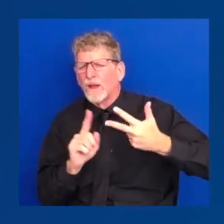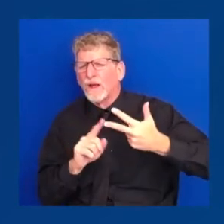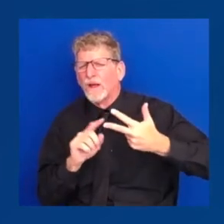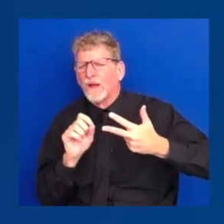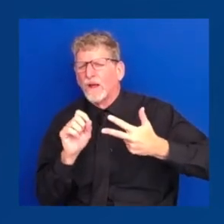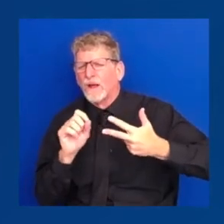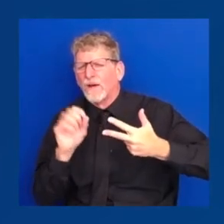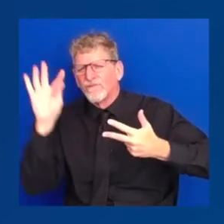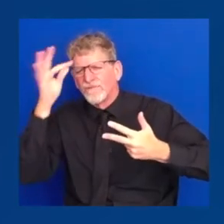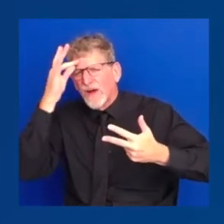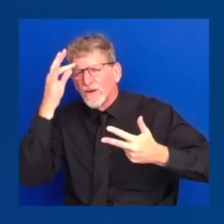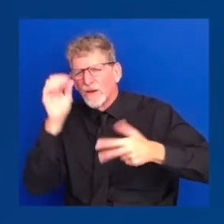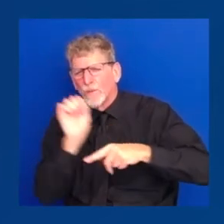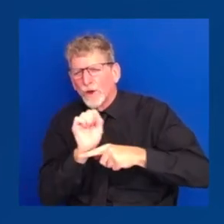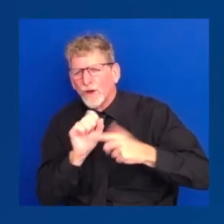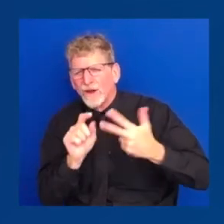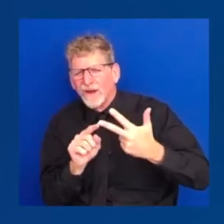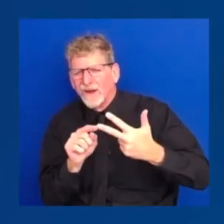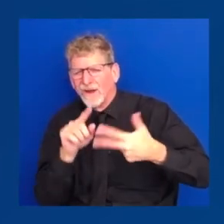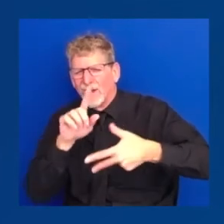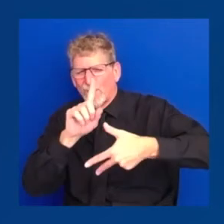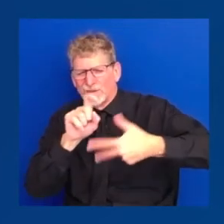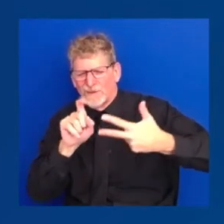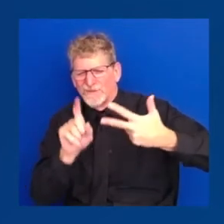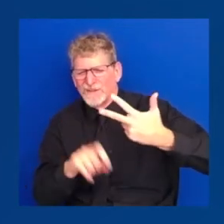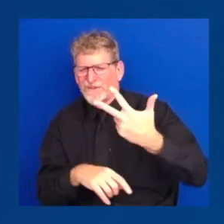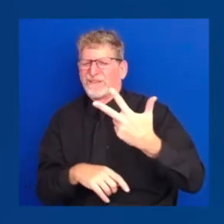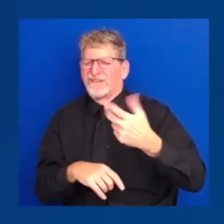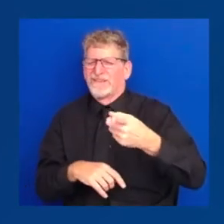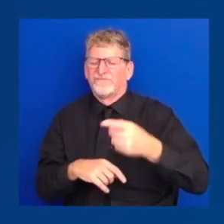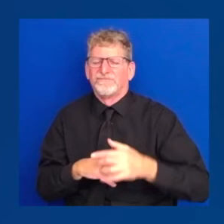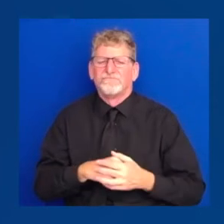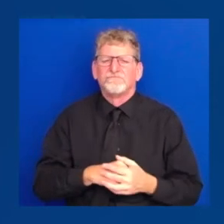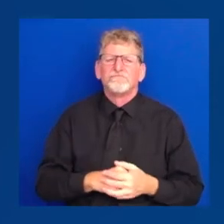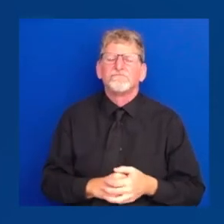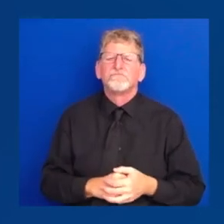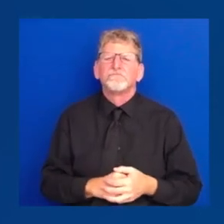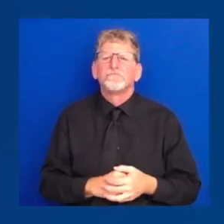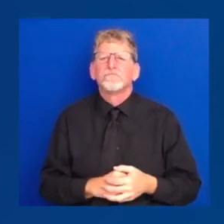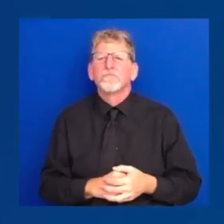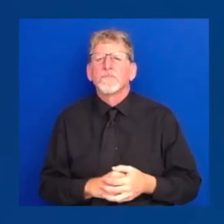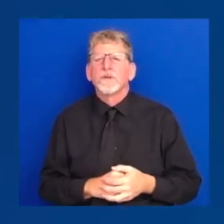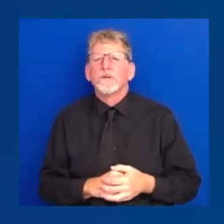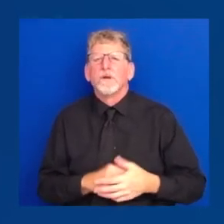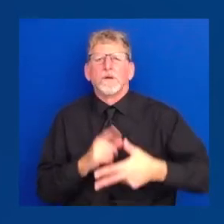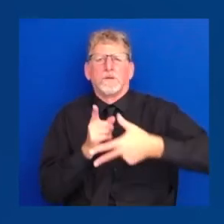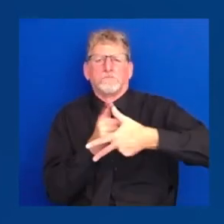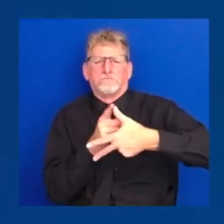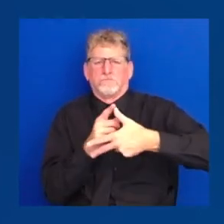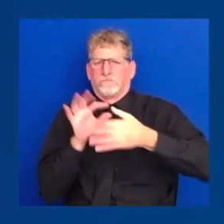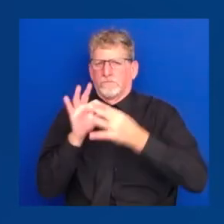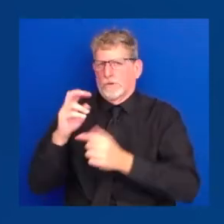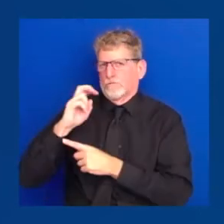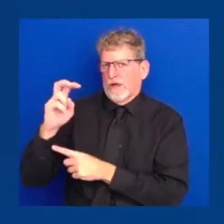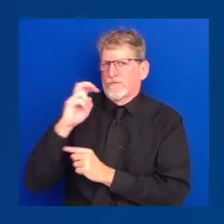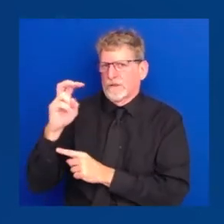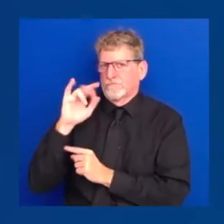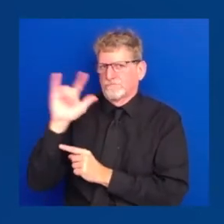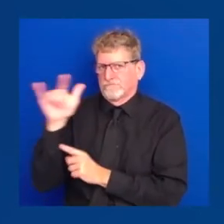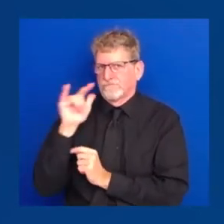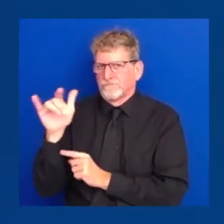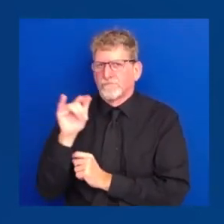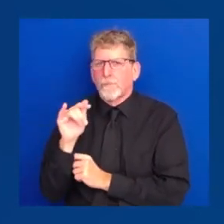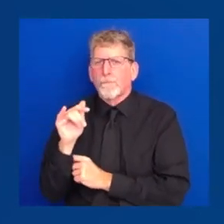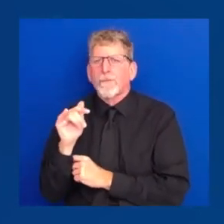Walensky on the masking questions, and then I'll handle the federal workforce. Great. So just in terms of travel, we have to look not only at the science with regard